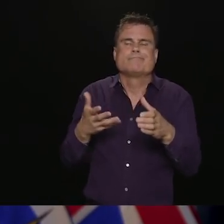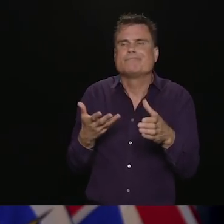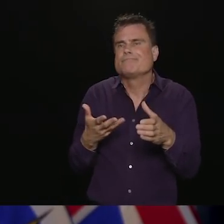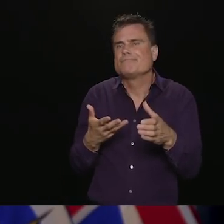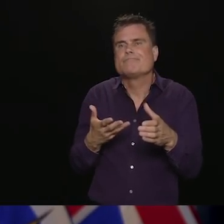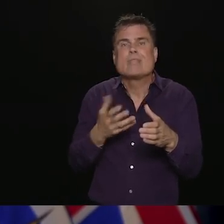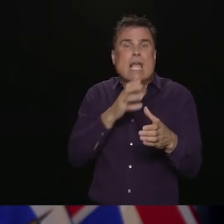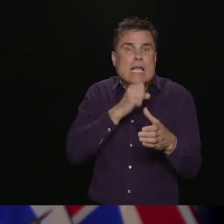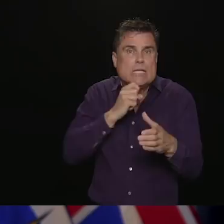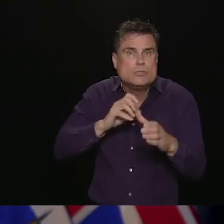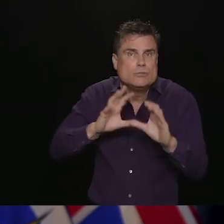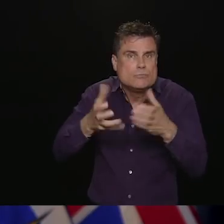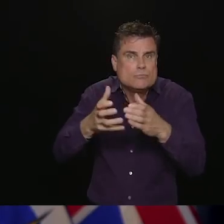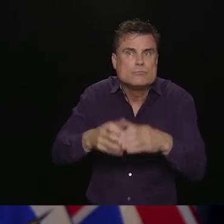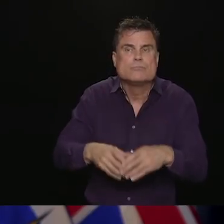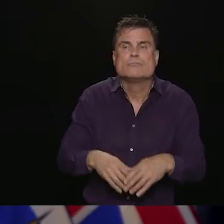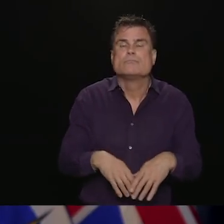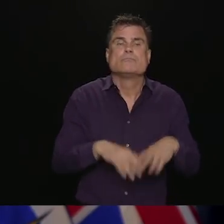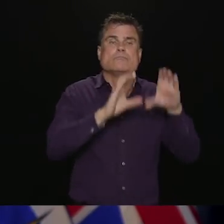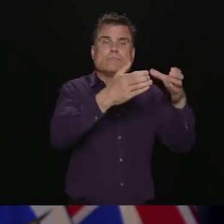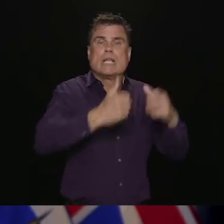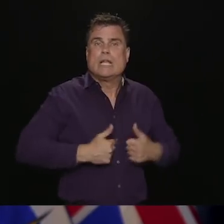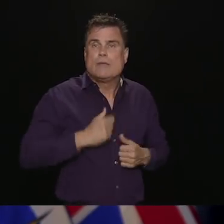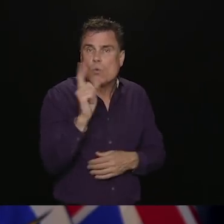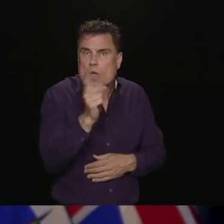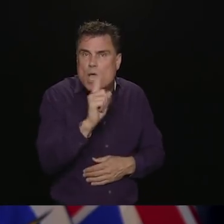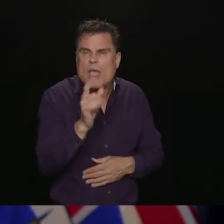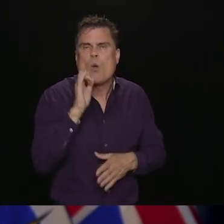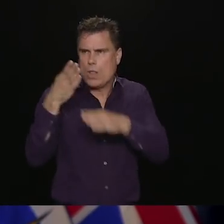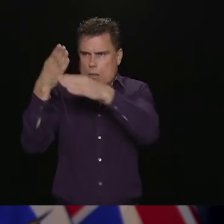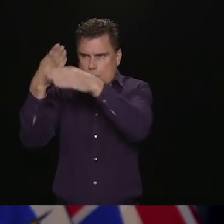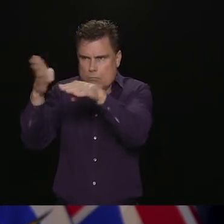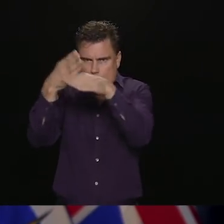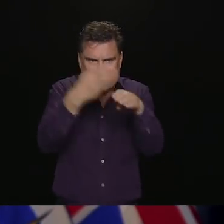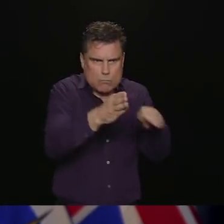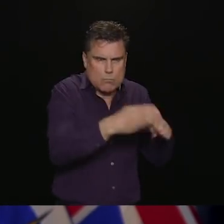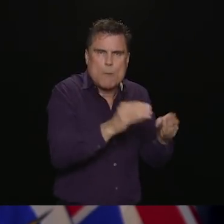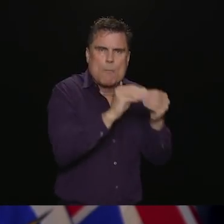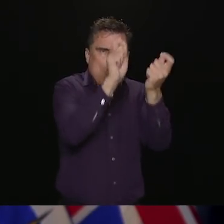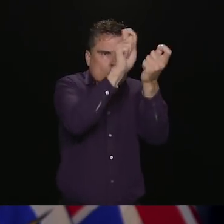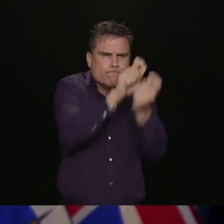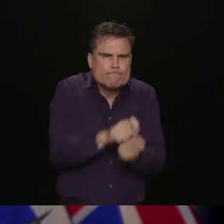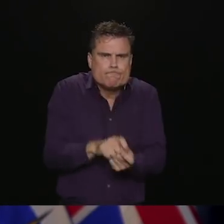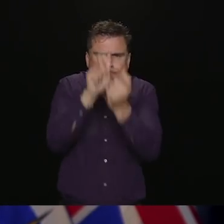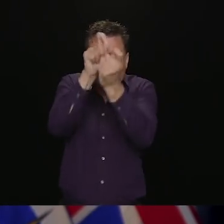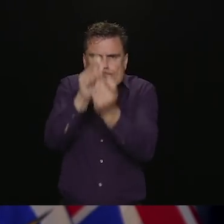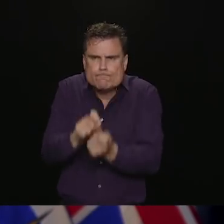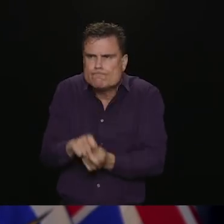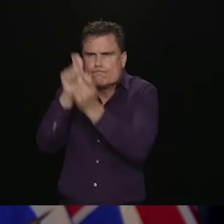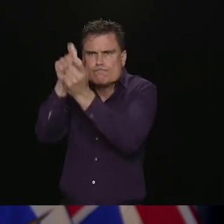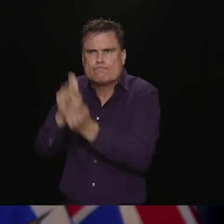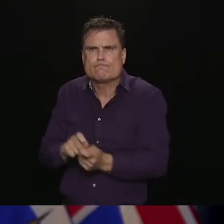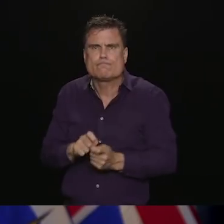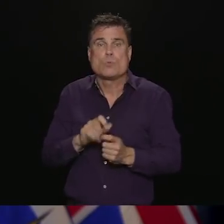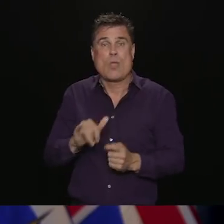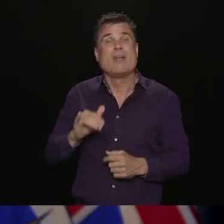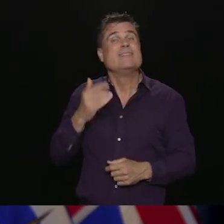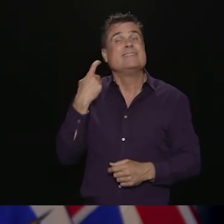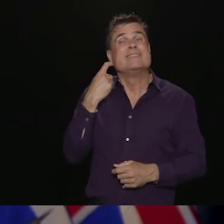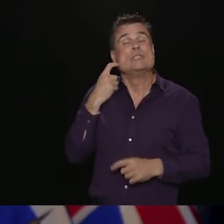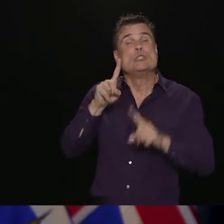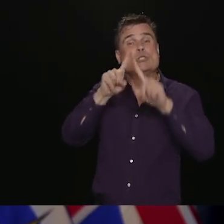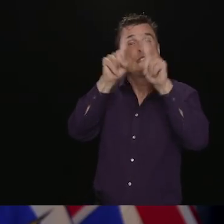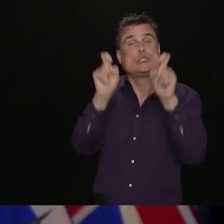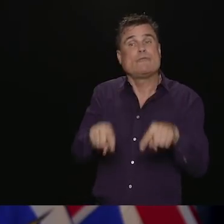survey, as you know, ended a few weeks ago now, at the end of May, and we've started to get some